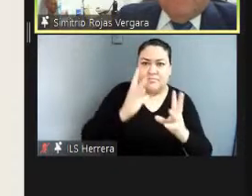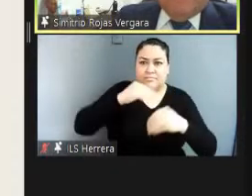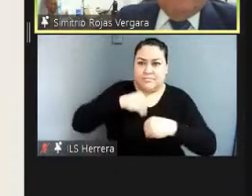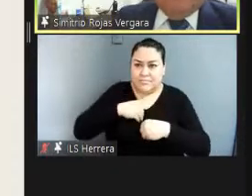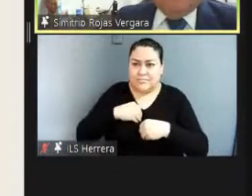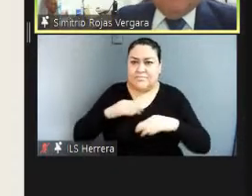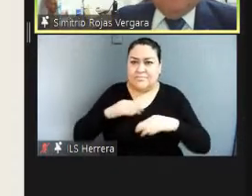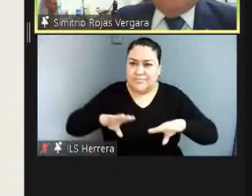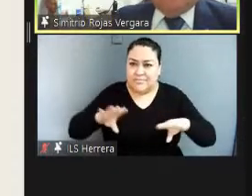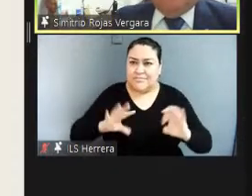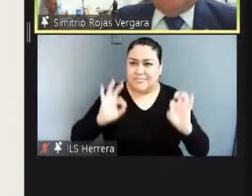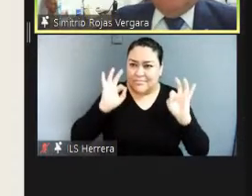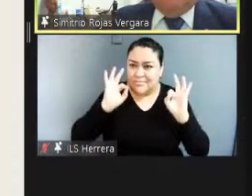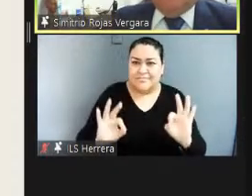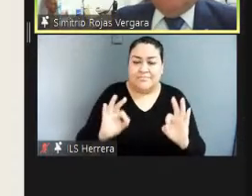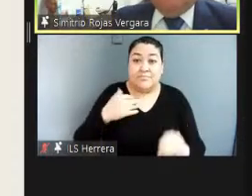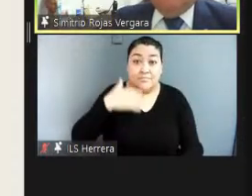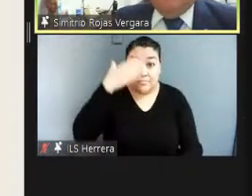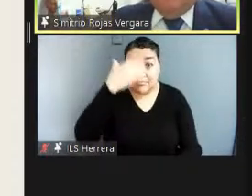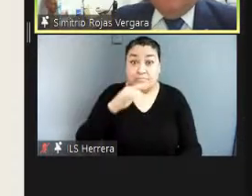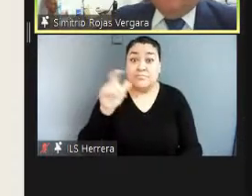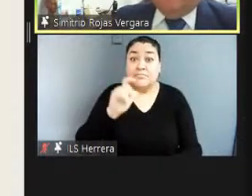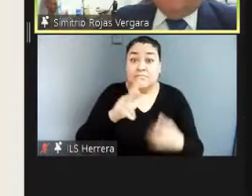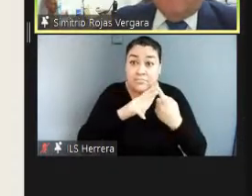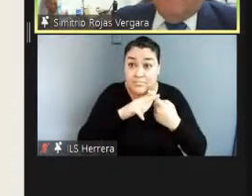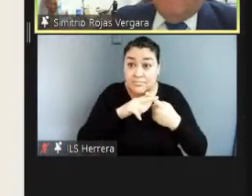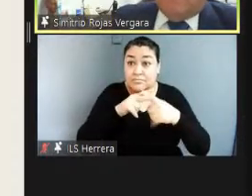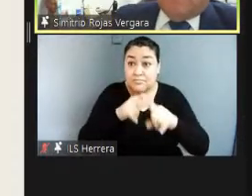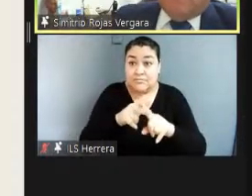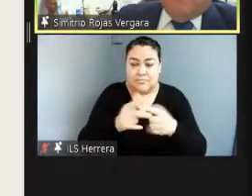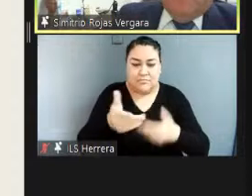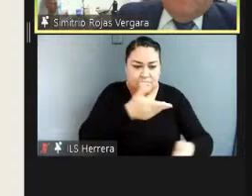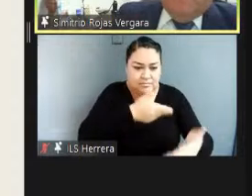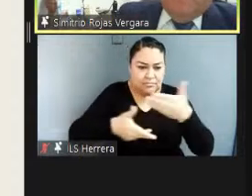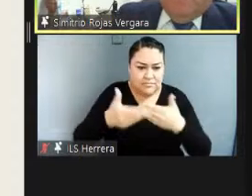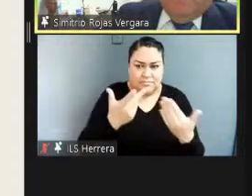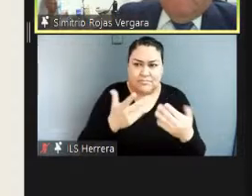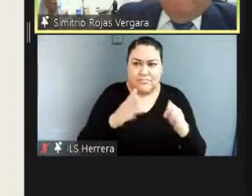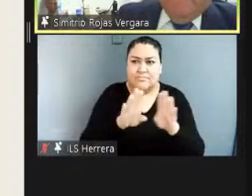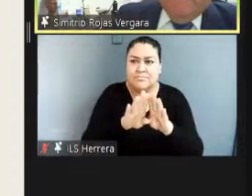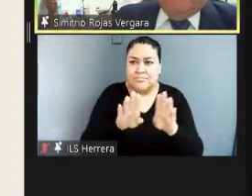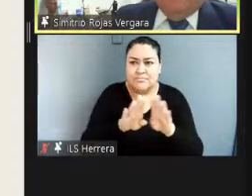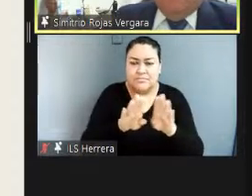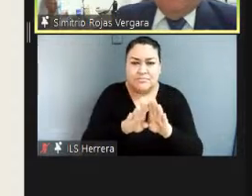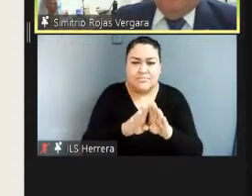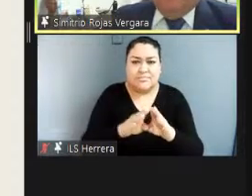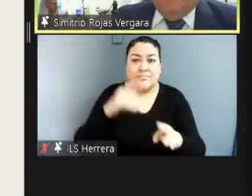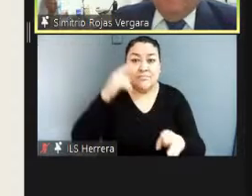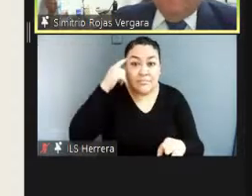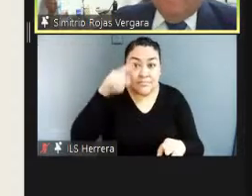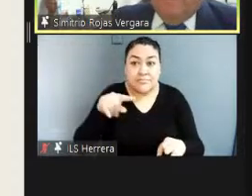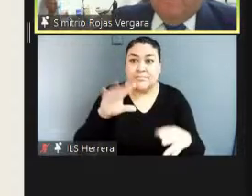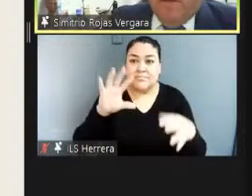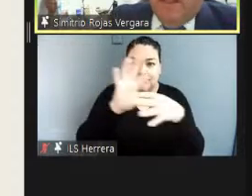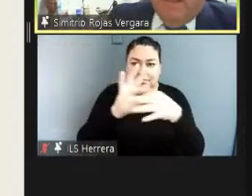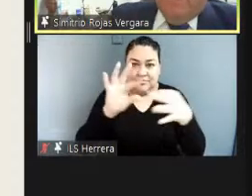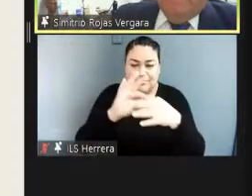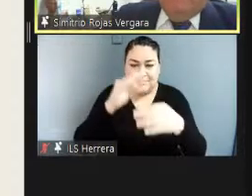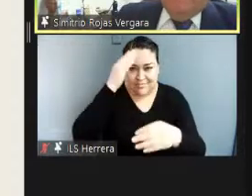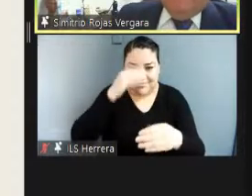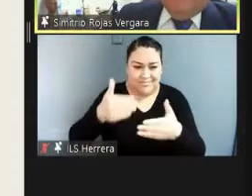Some of the challenges are to consider the most relevant elements of the curriculum. In designing the